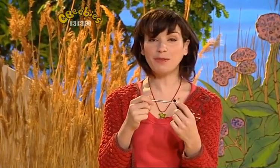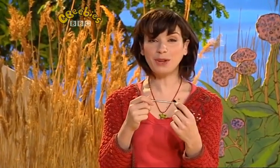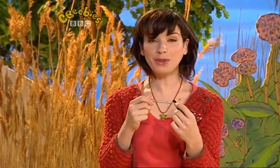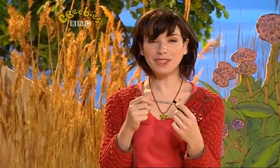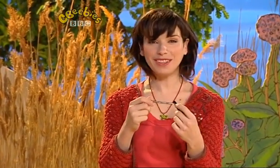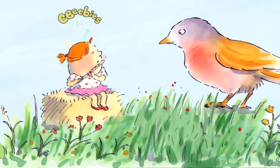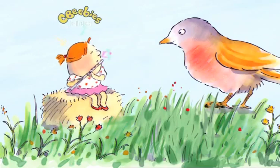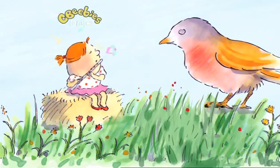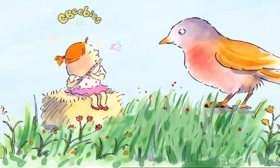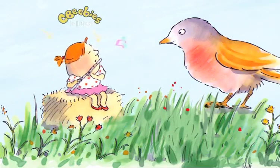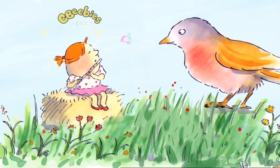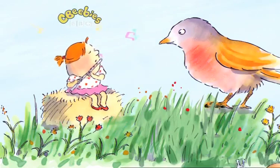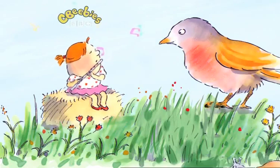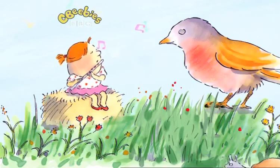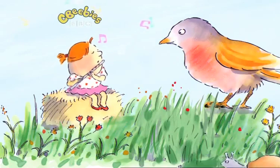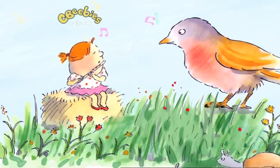silver flute.